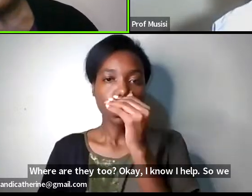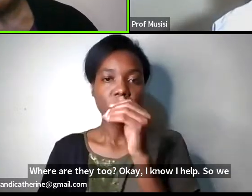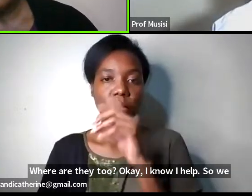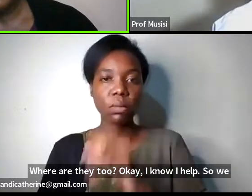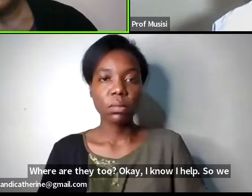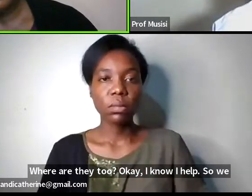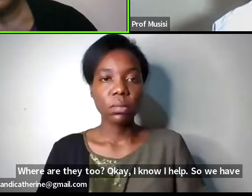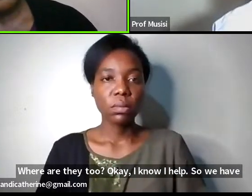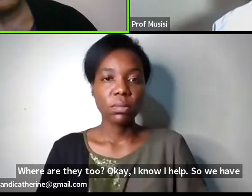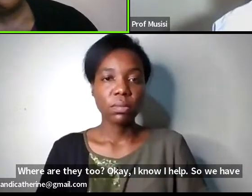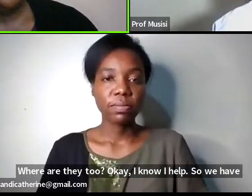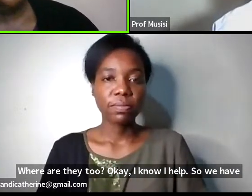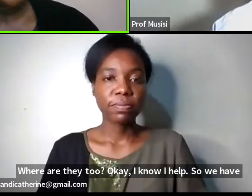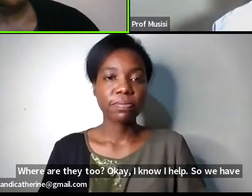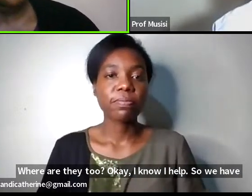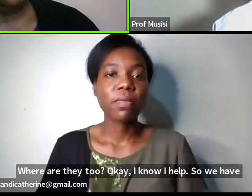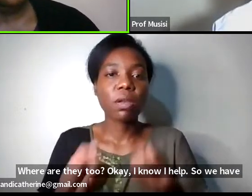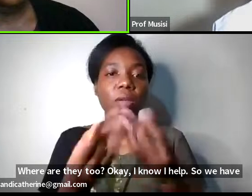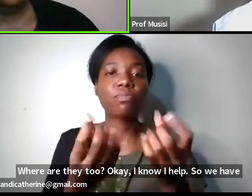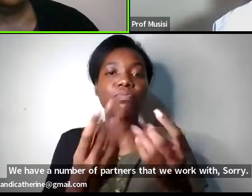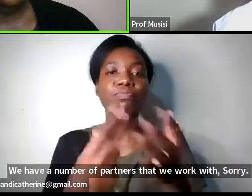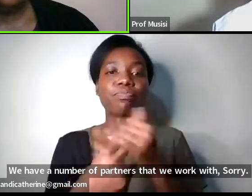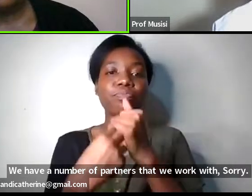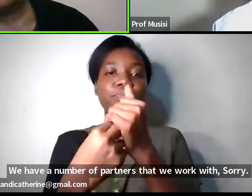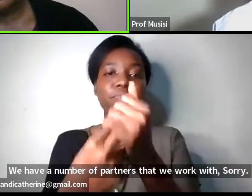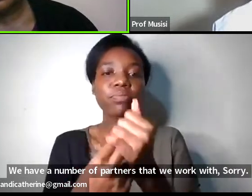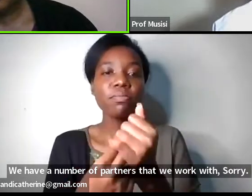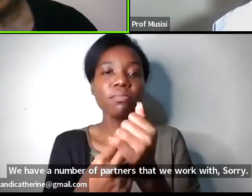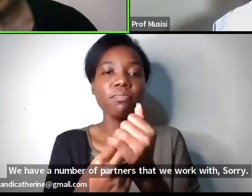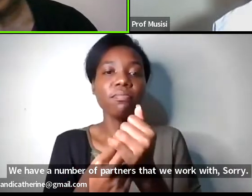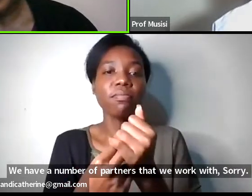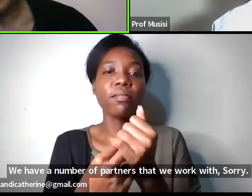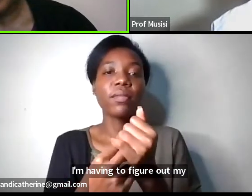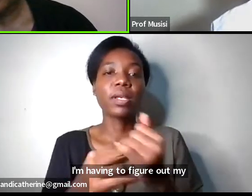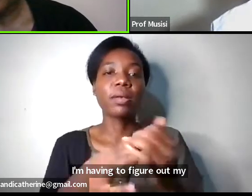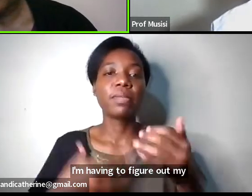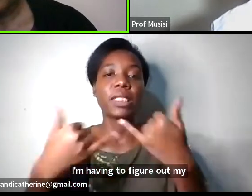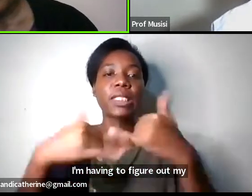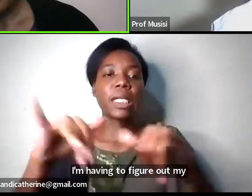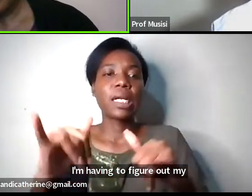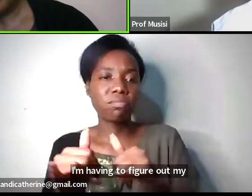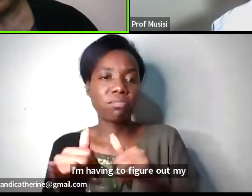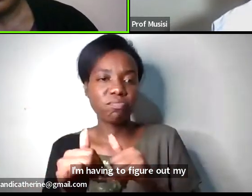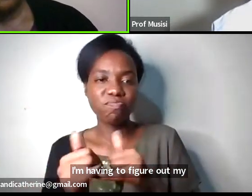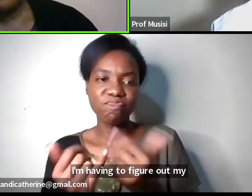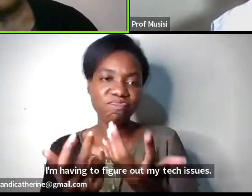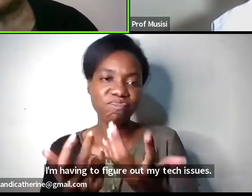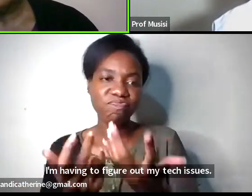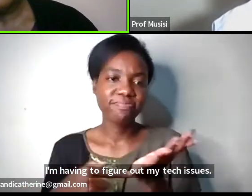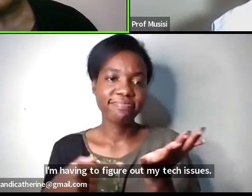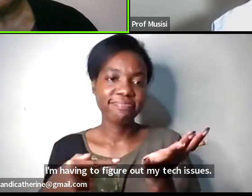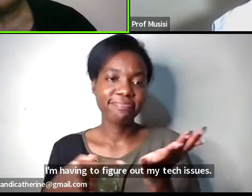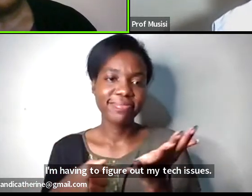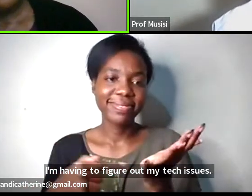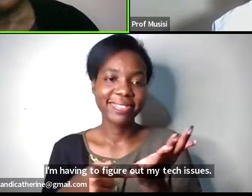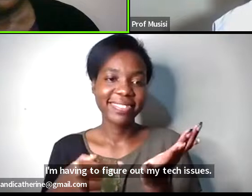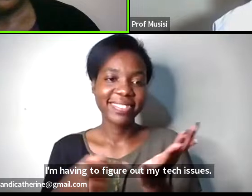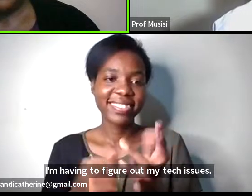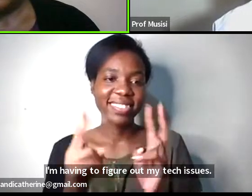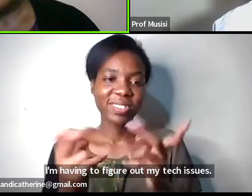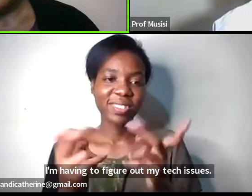a number of partners that we work with. Sorry, I'm having tried to figure out my tech issues. These are the days I really miss